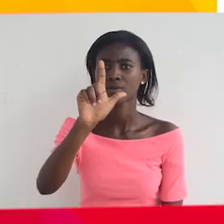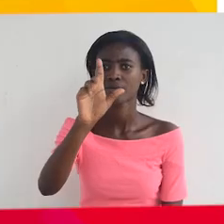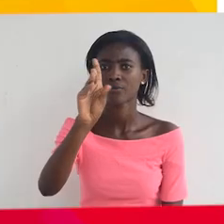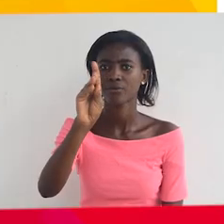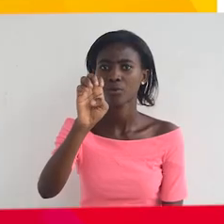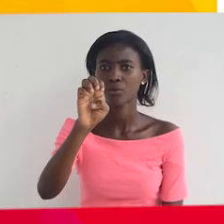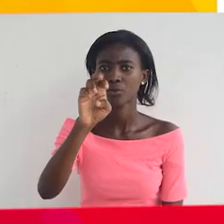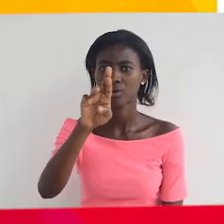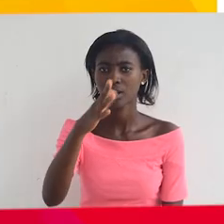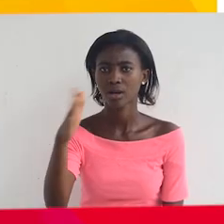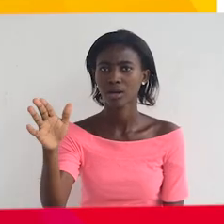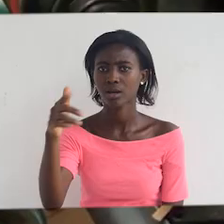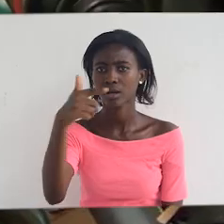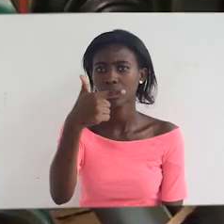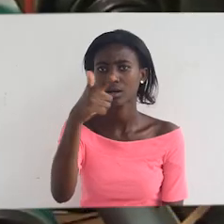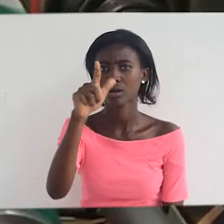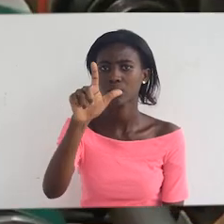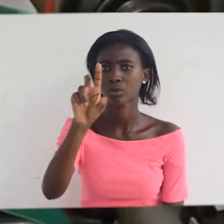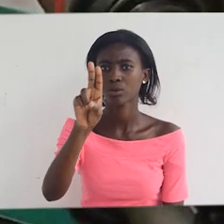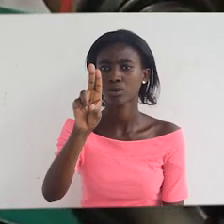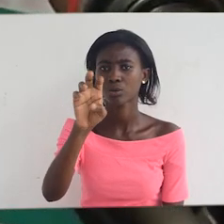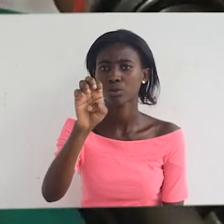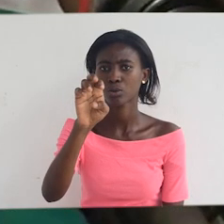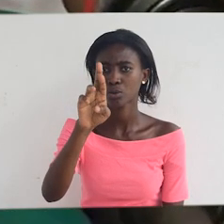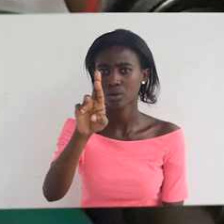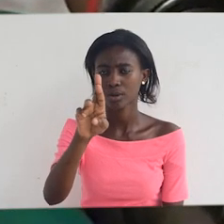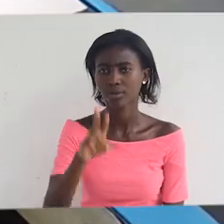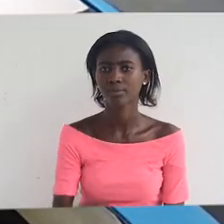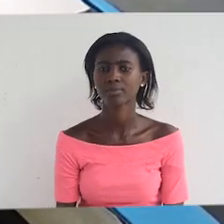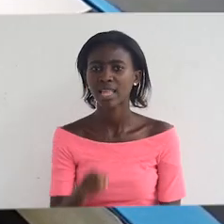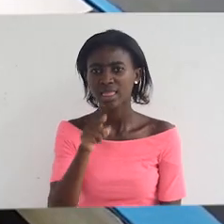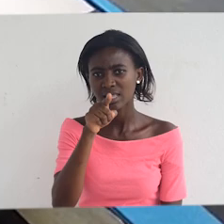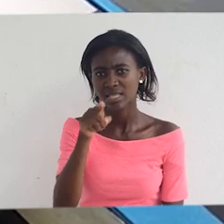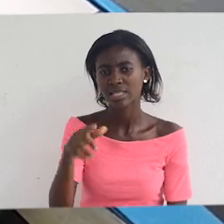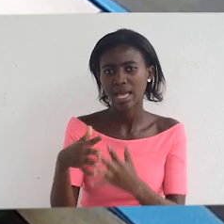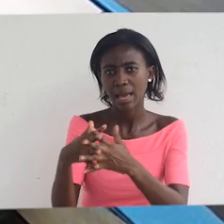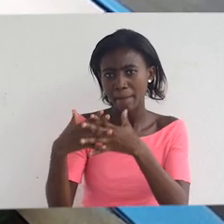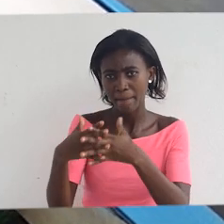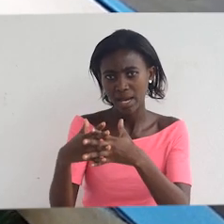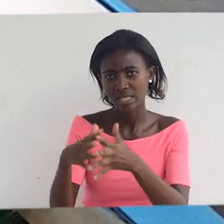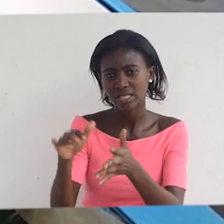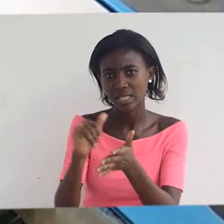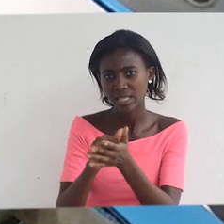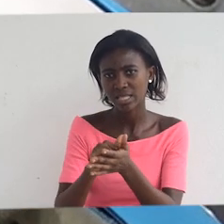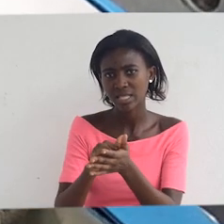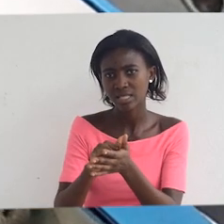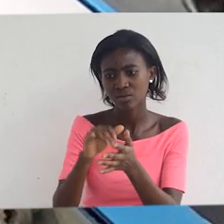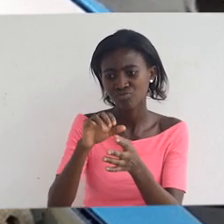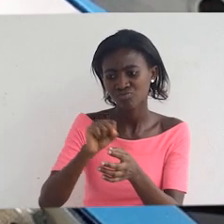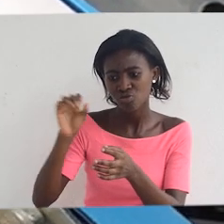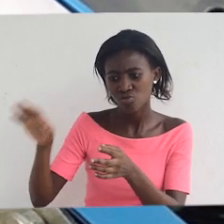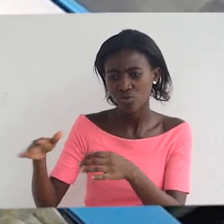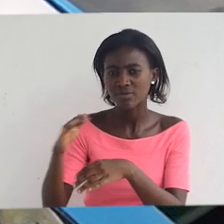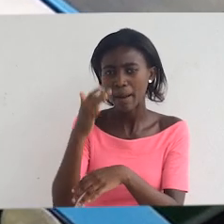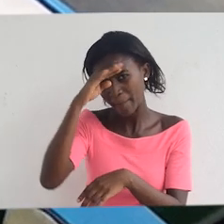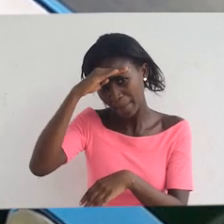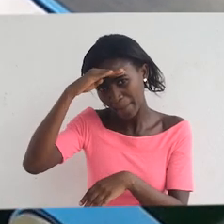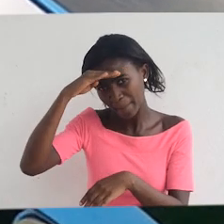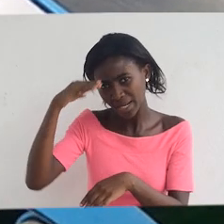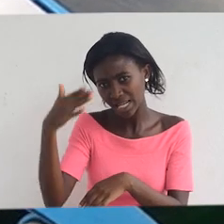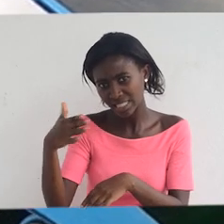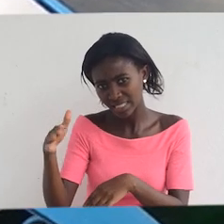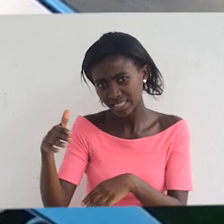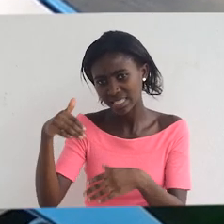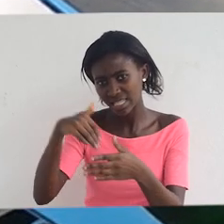Folder gluer, a modular machine that takes flat blanks through the folding and gluing process.